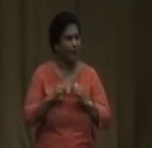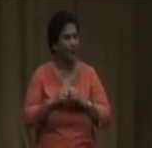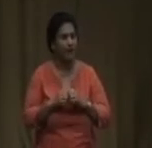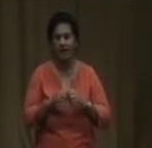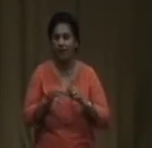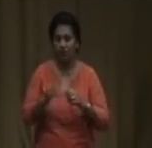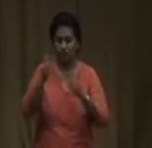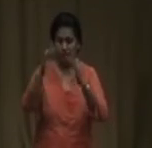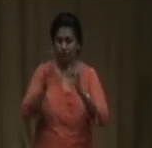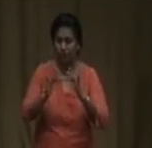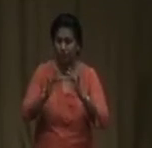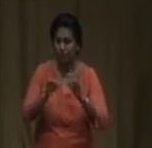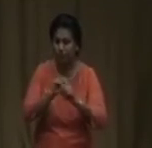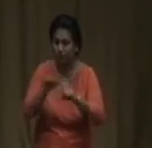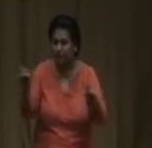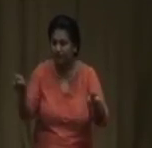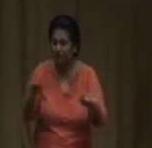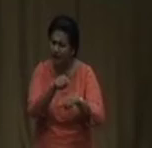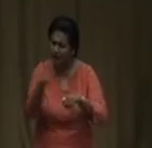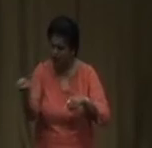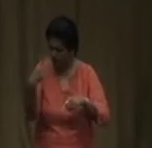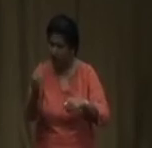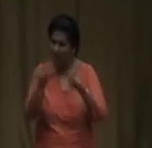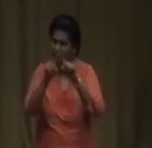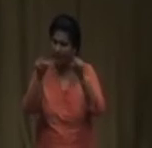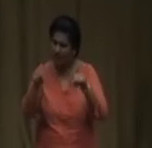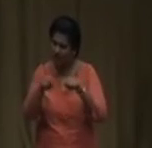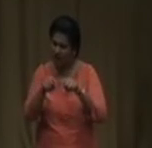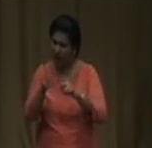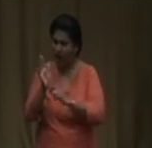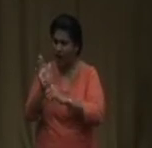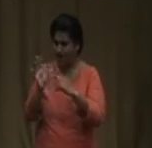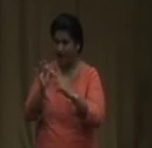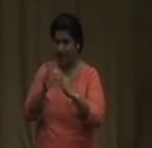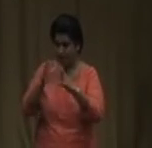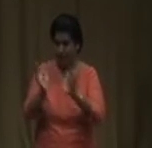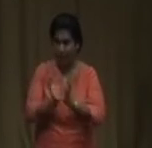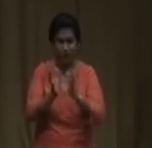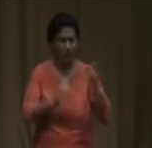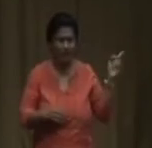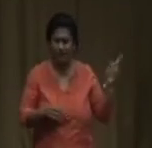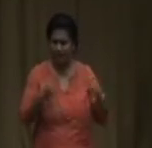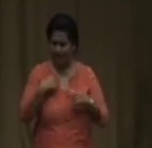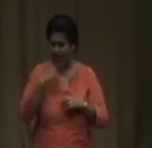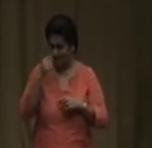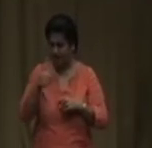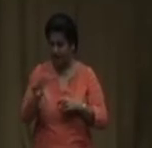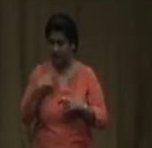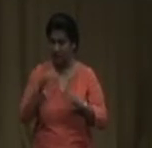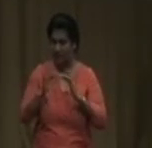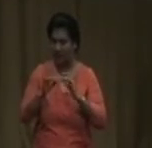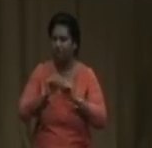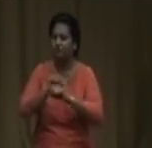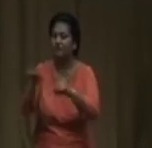list. Does anyone by any chance have an image of Lapita pottery that we could use under an open license? And as it